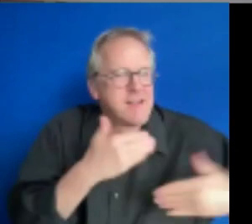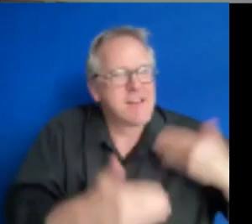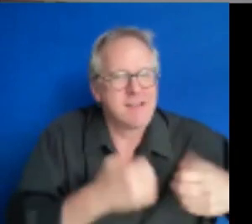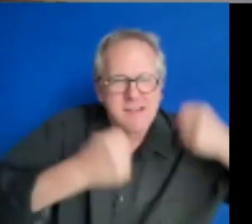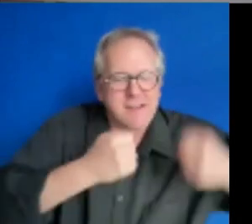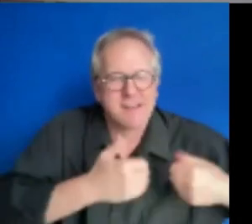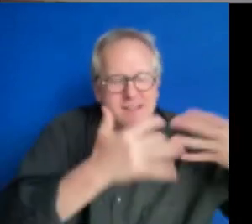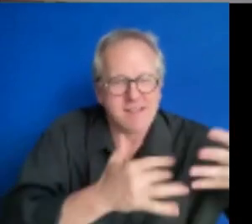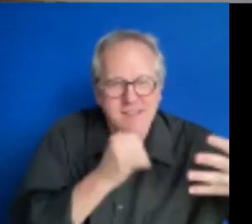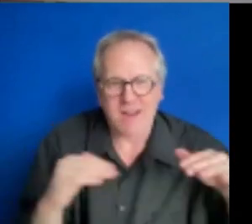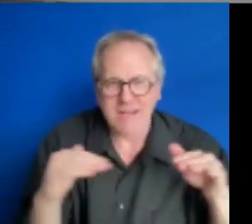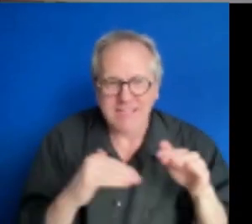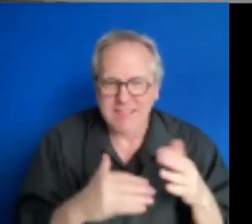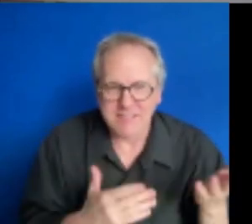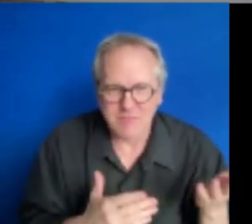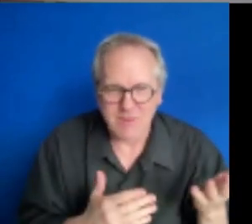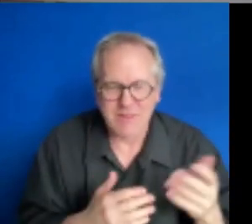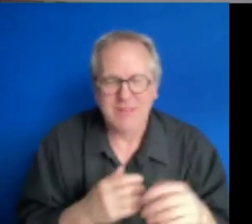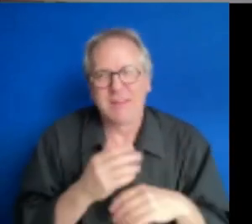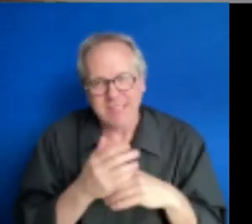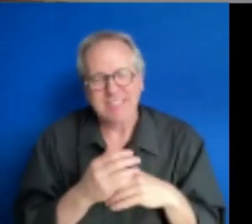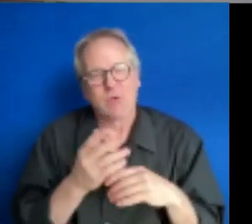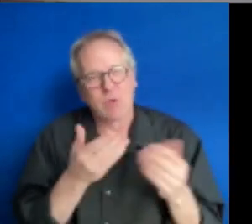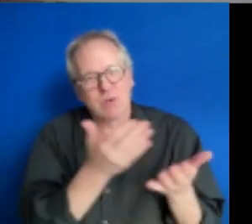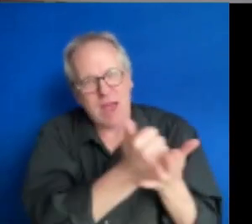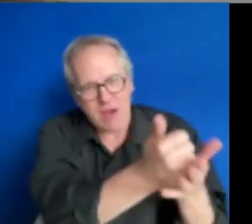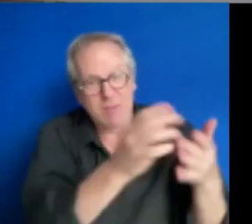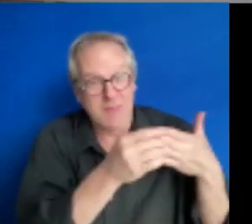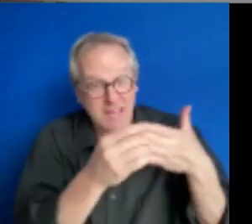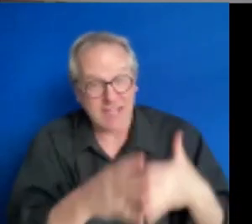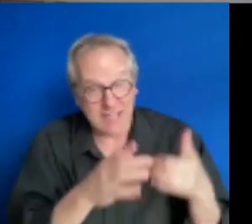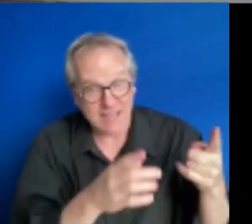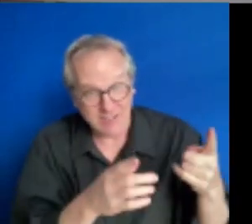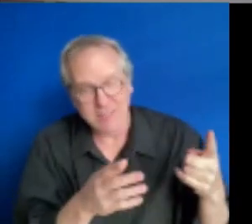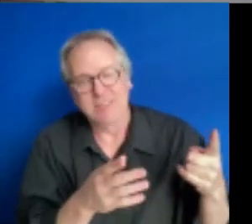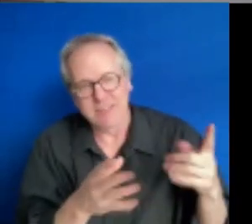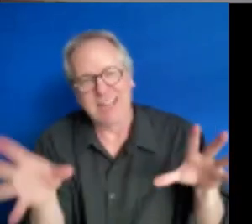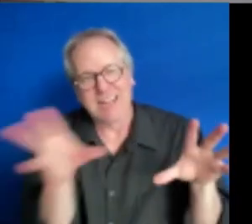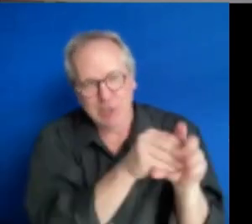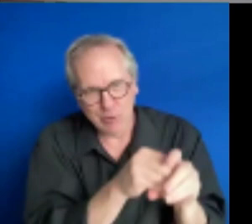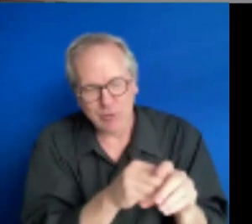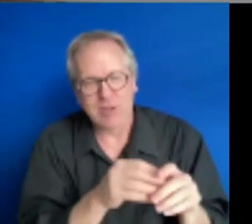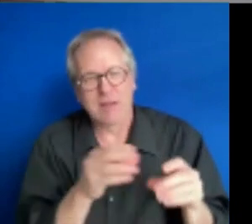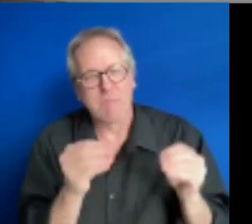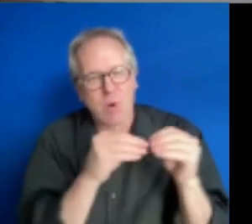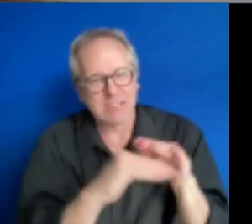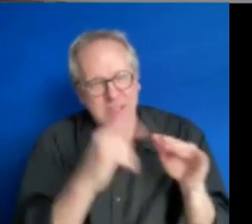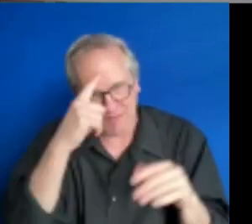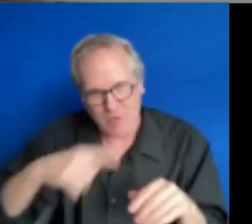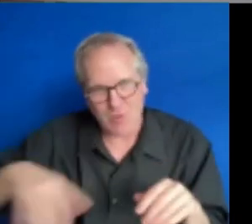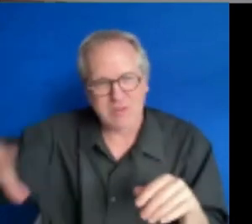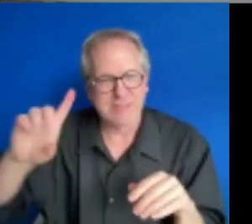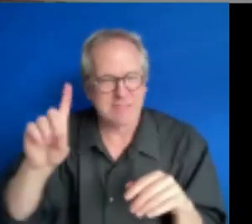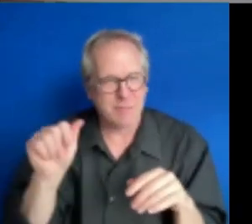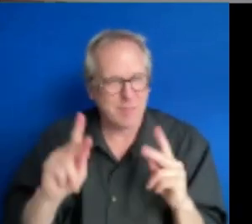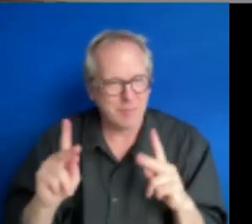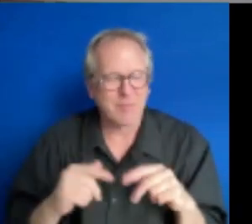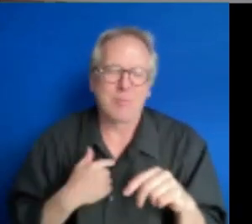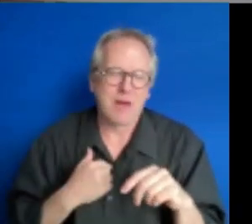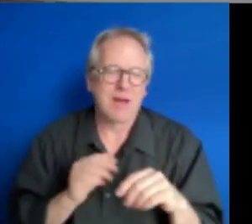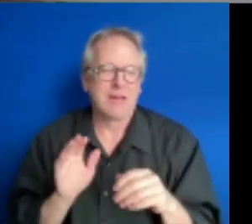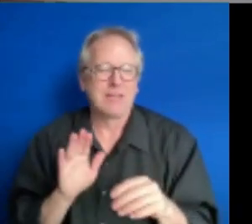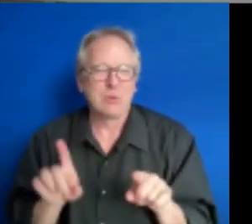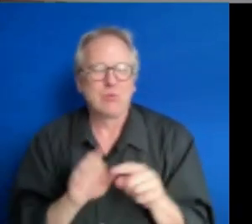way, or that don't look at all the ways that we can make these campaigns accessible. So one of my goals is to really help